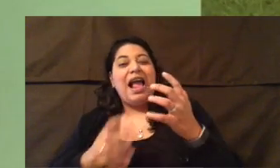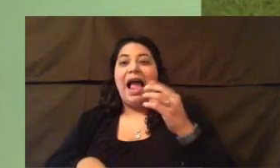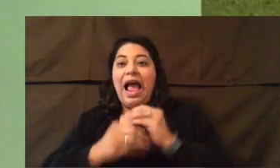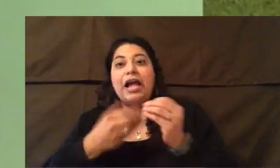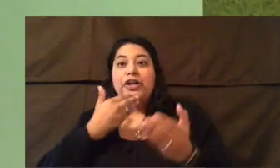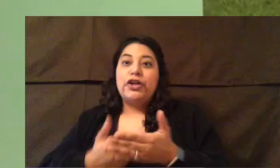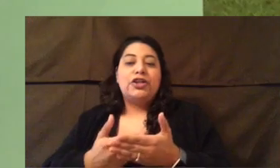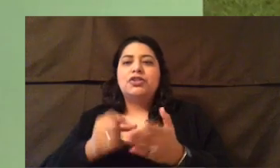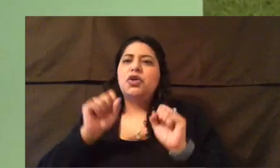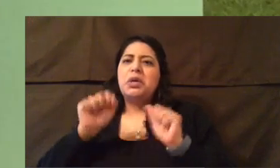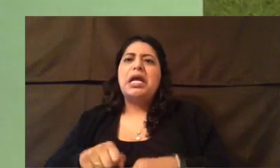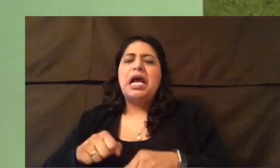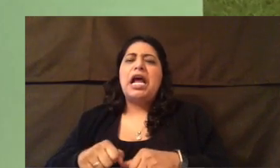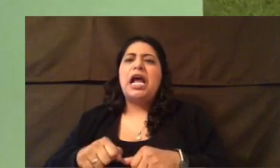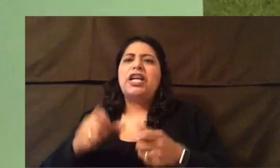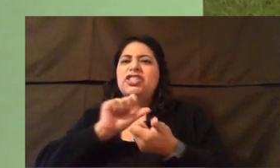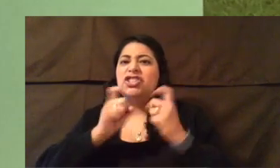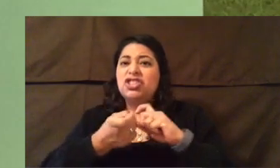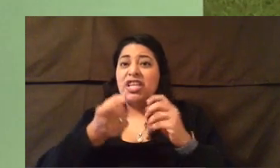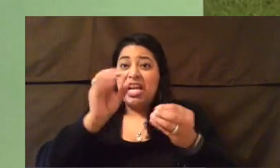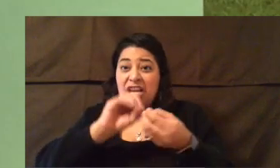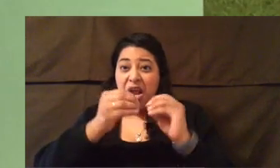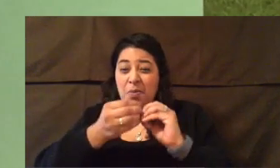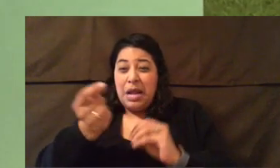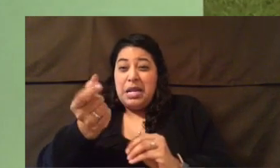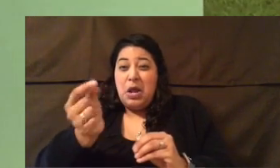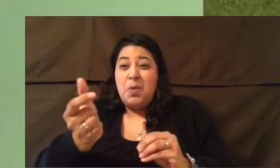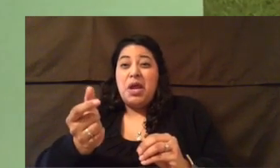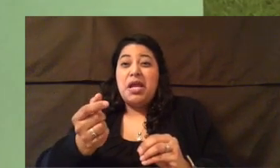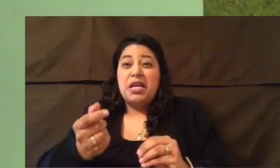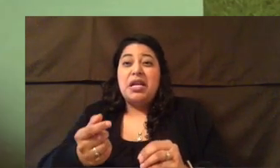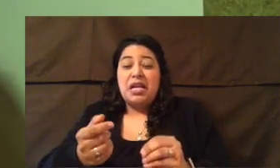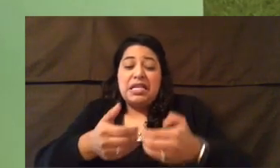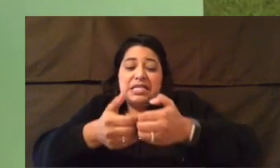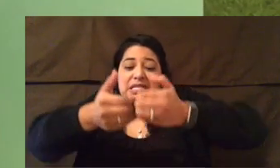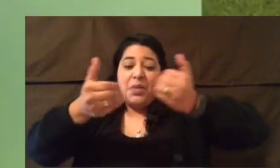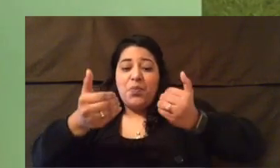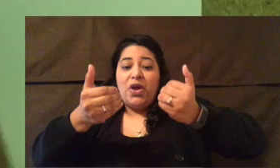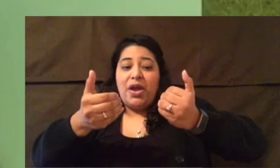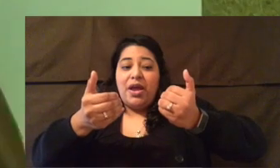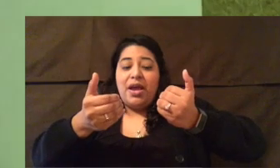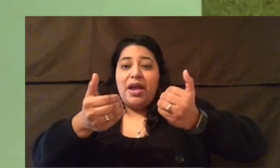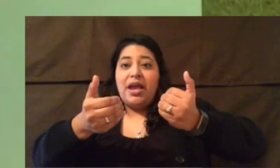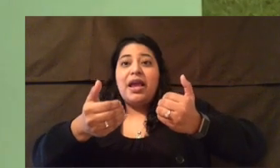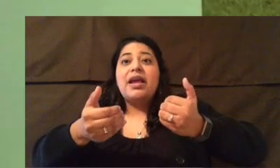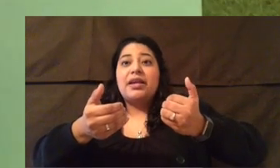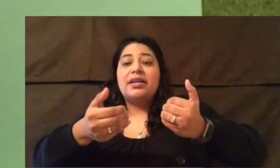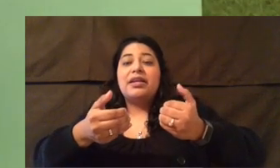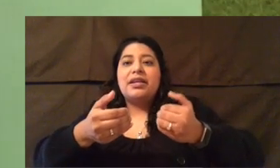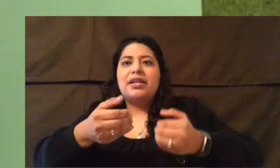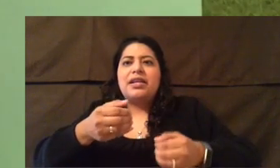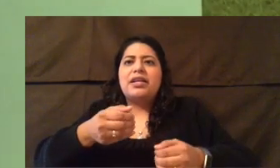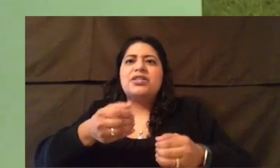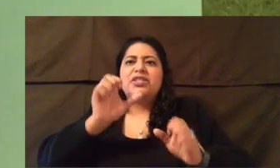to add well when I am trying to do time. So it is okay to break them up into numbers